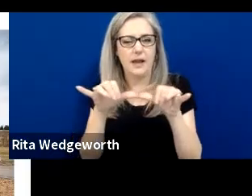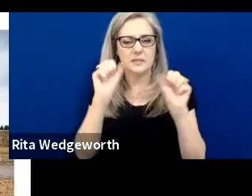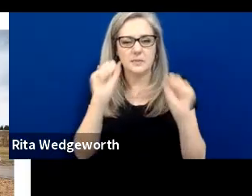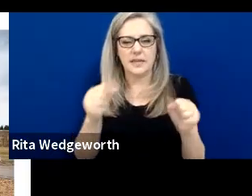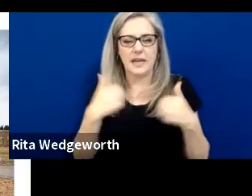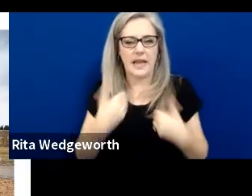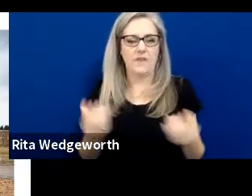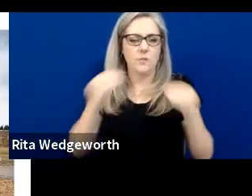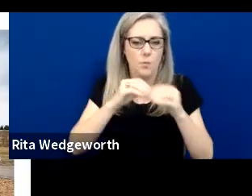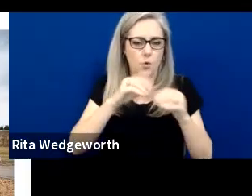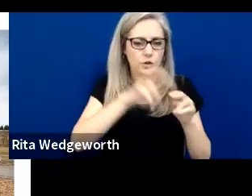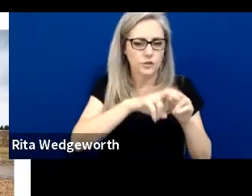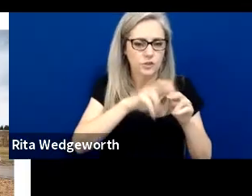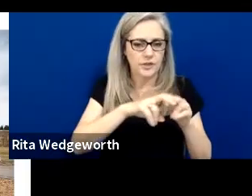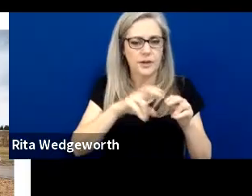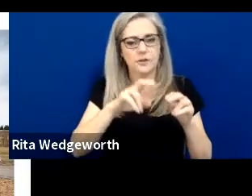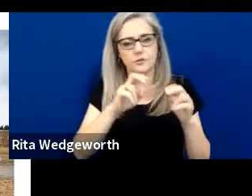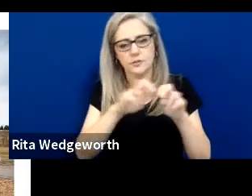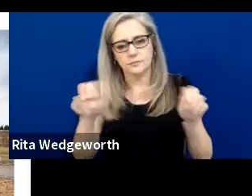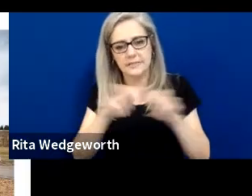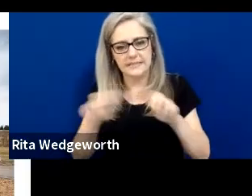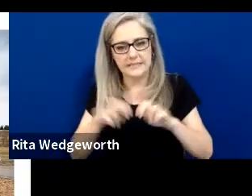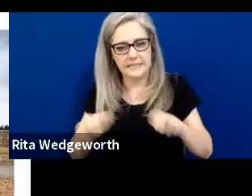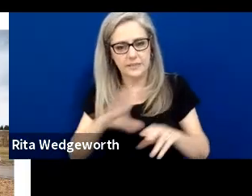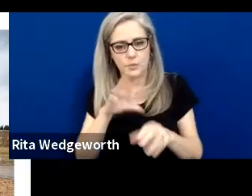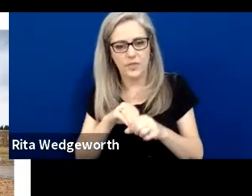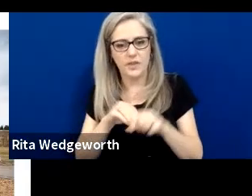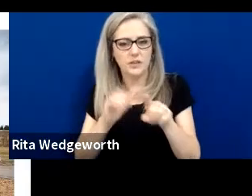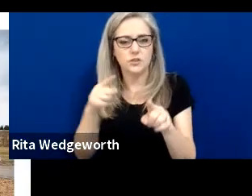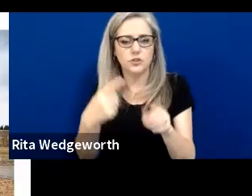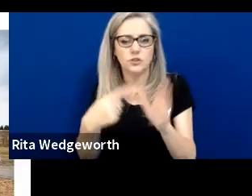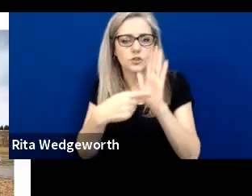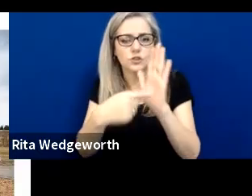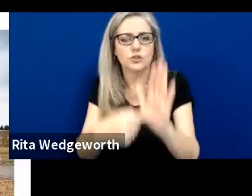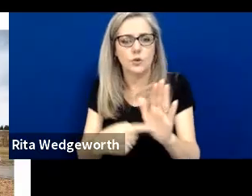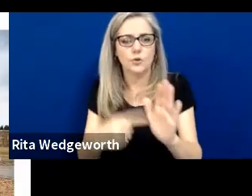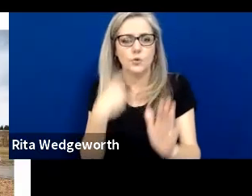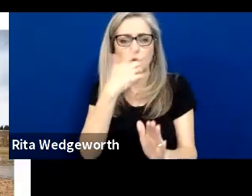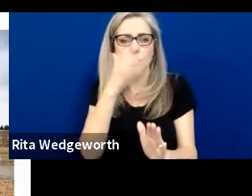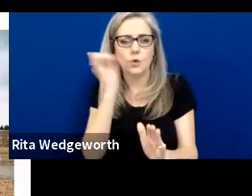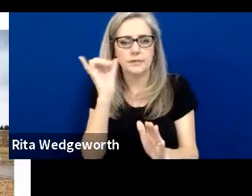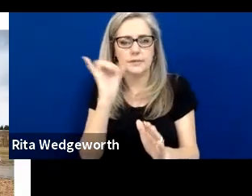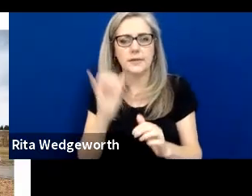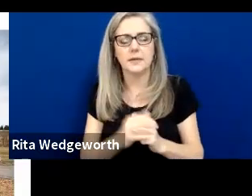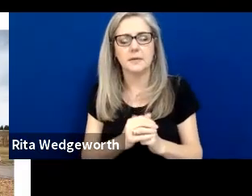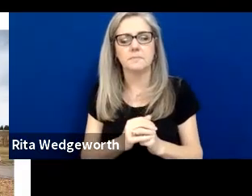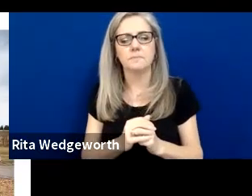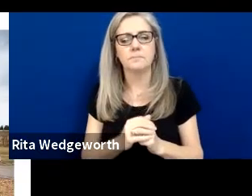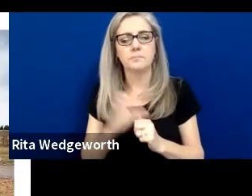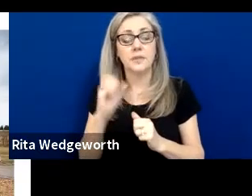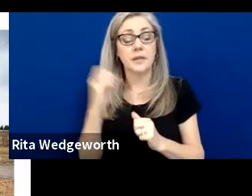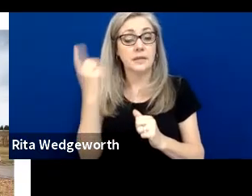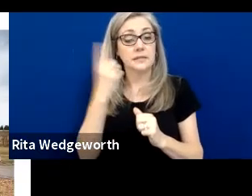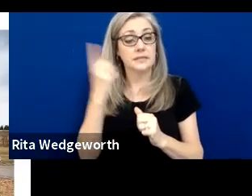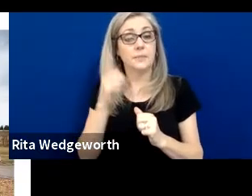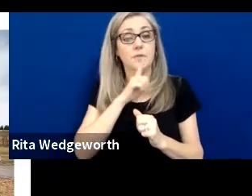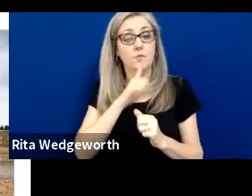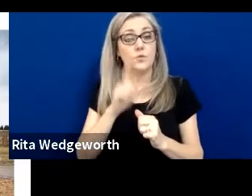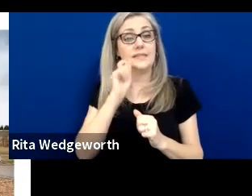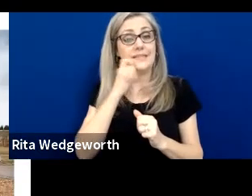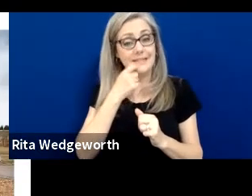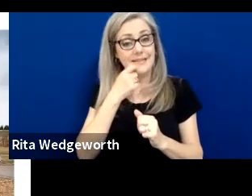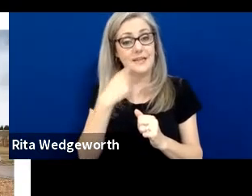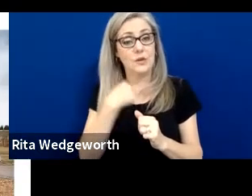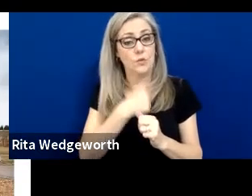and seats within it. This is just kind of for scale purpose. And so something really neat that we're